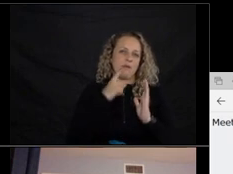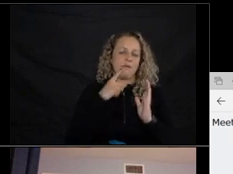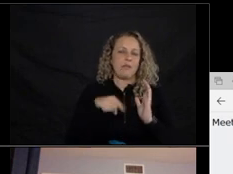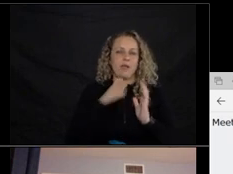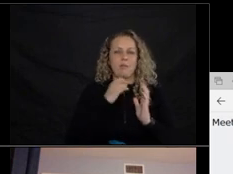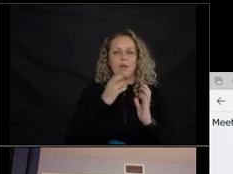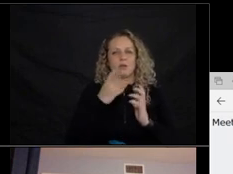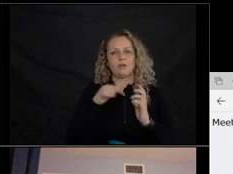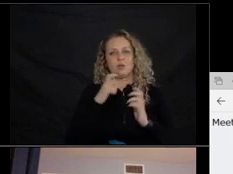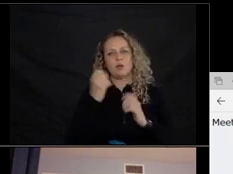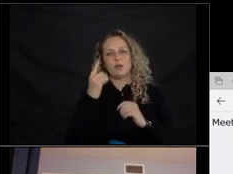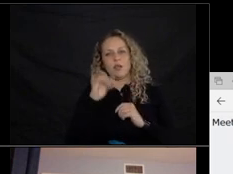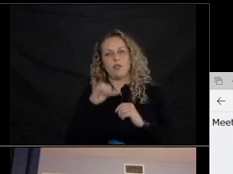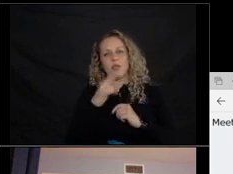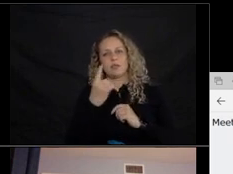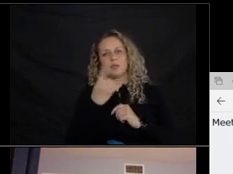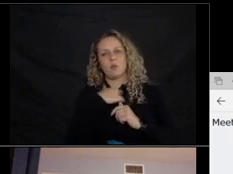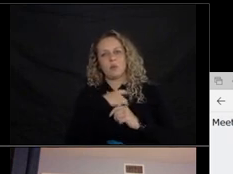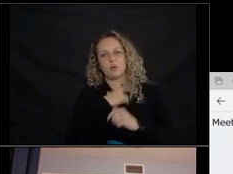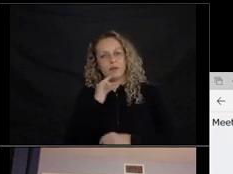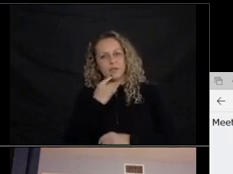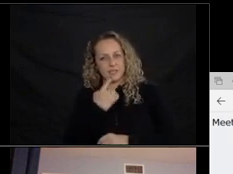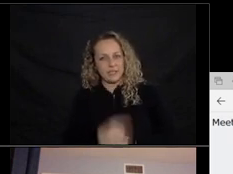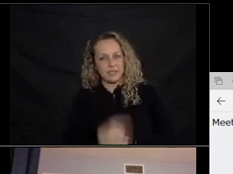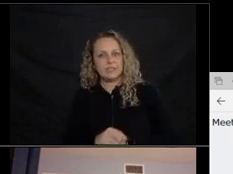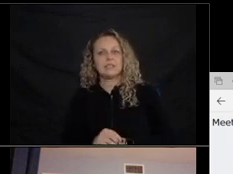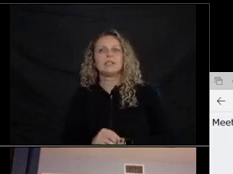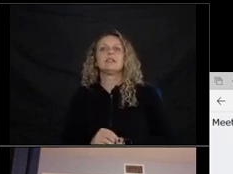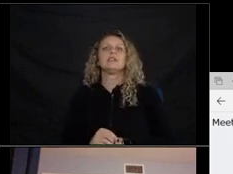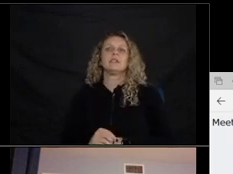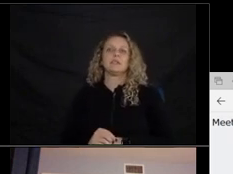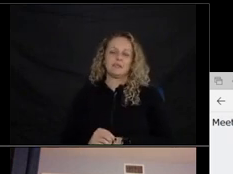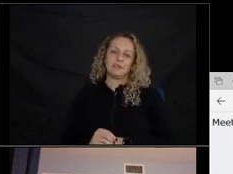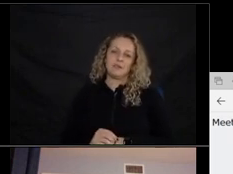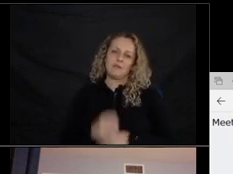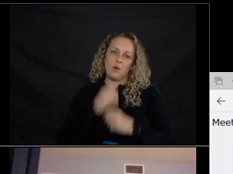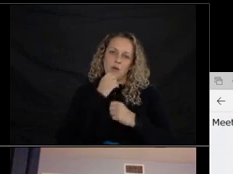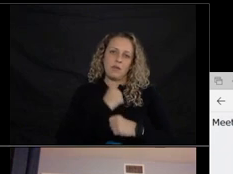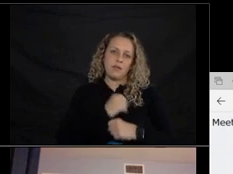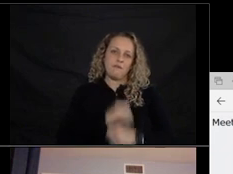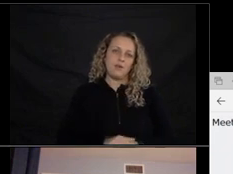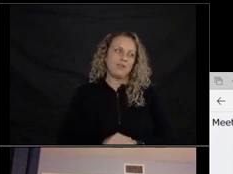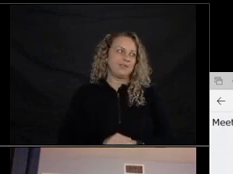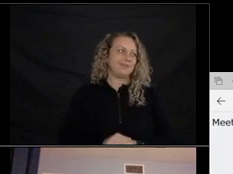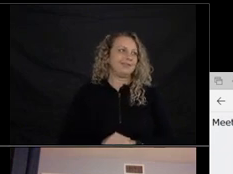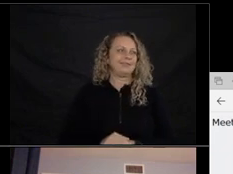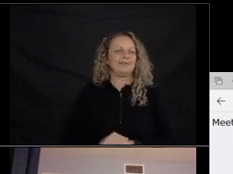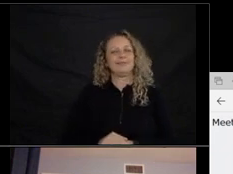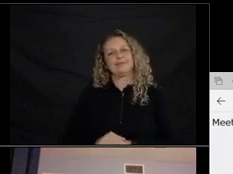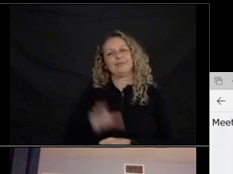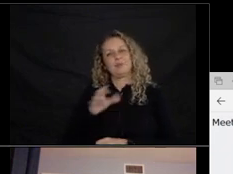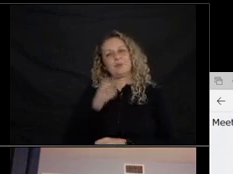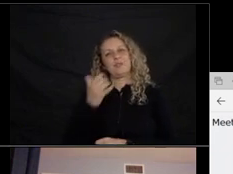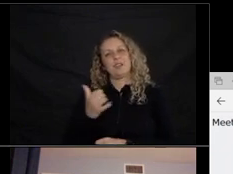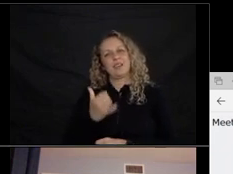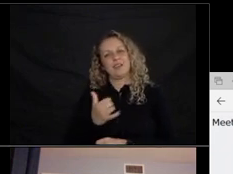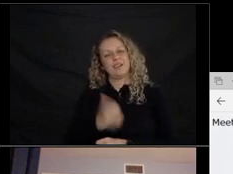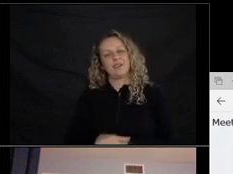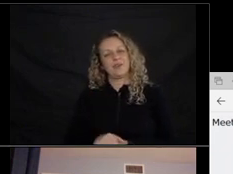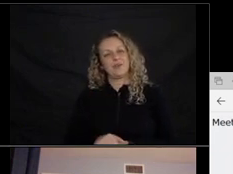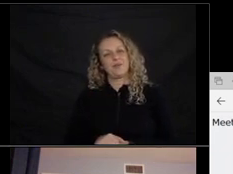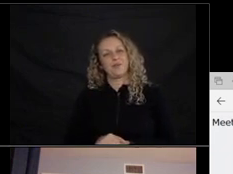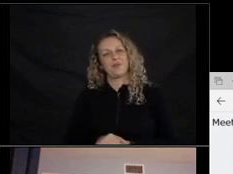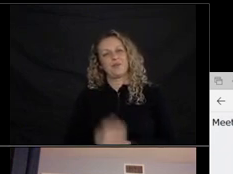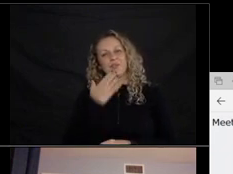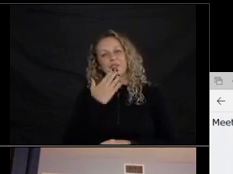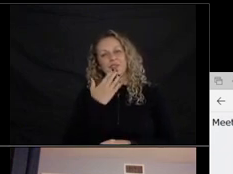you to understand that's something we take very seriously and know it's very meaningful to people. So we're doing that now. All right. Thank